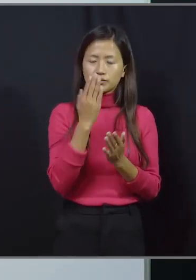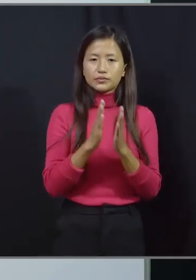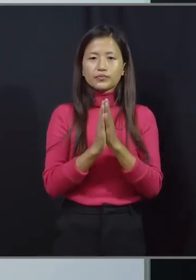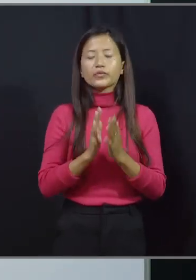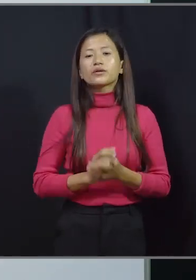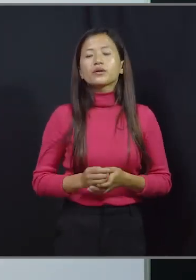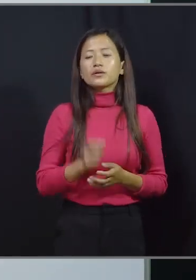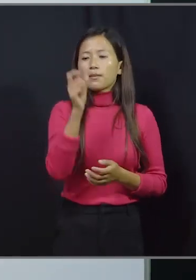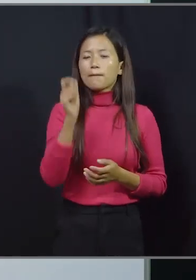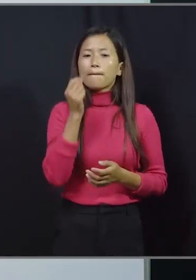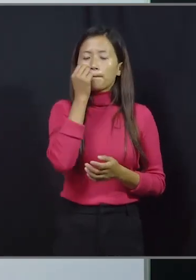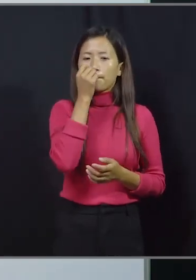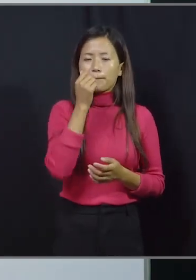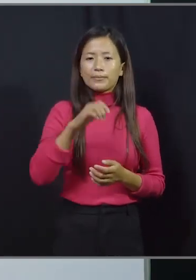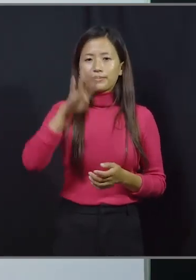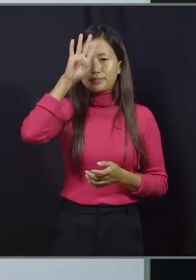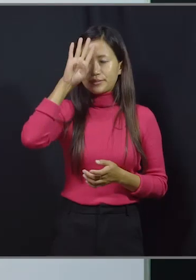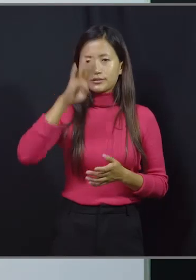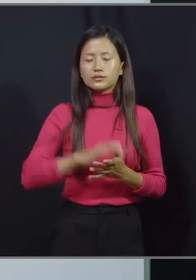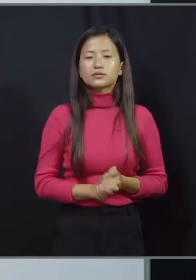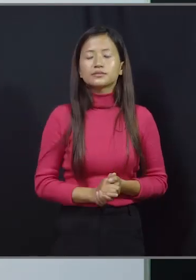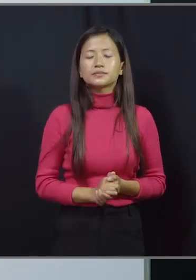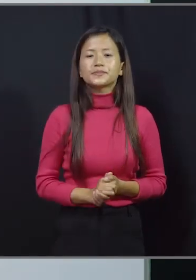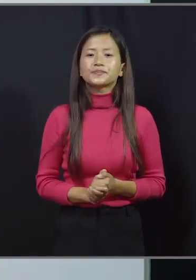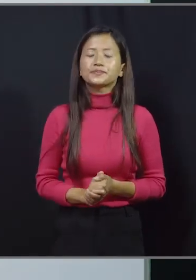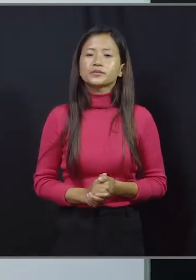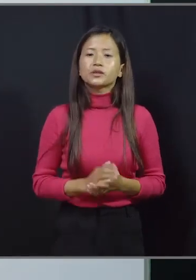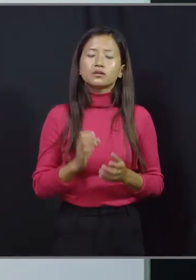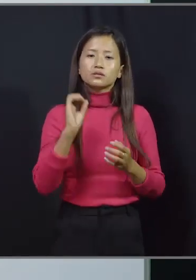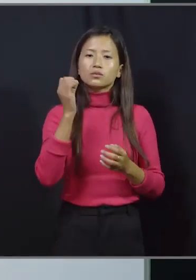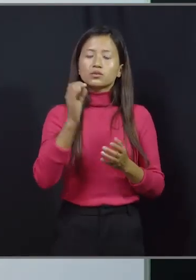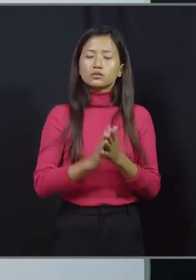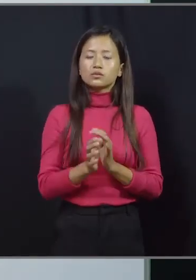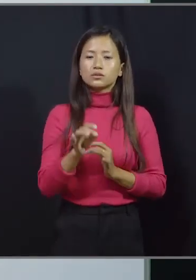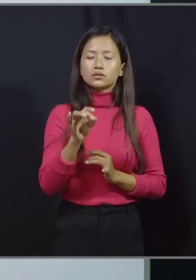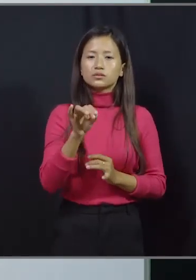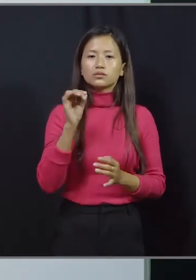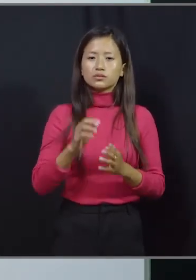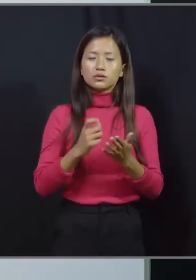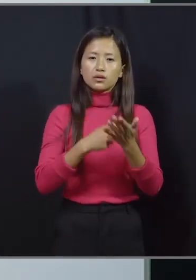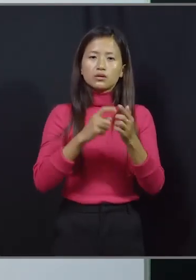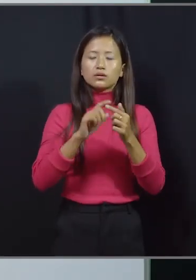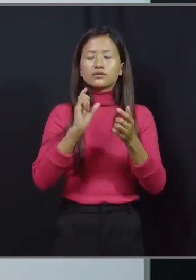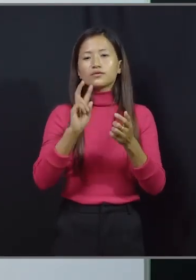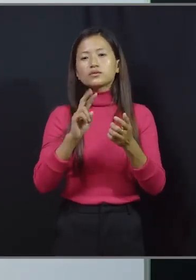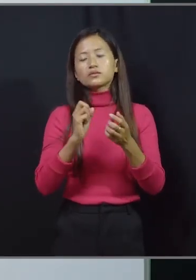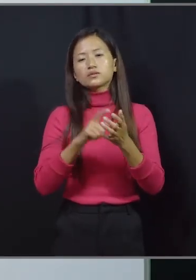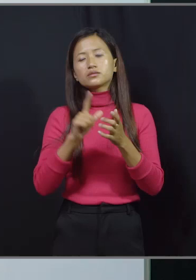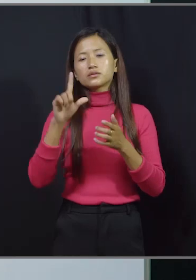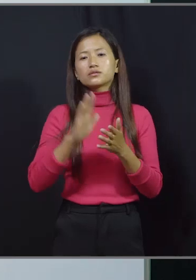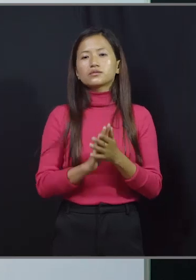being annexed, and those rulers were waiting for an opportunity to revolt against the